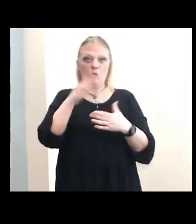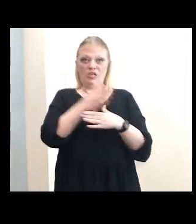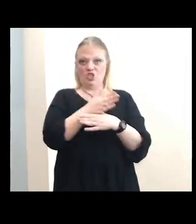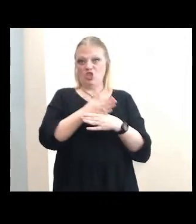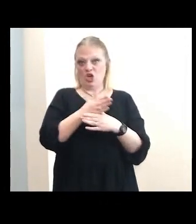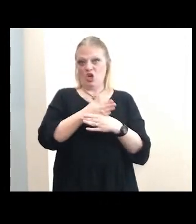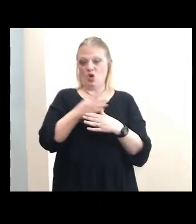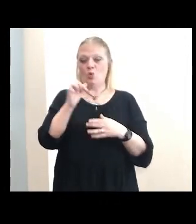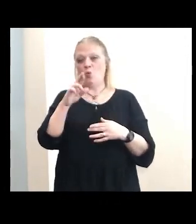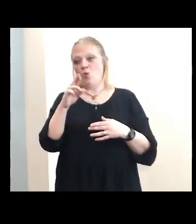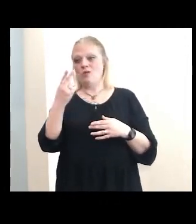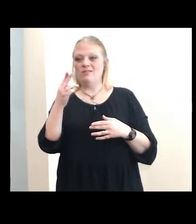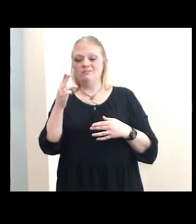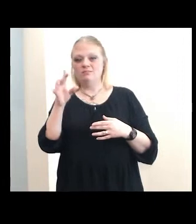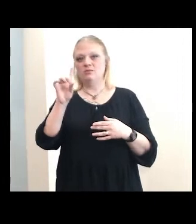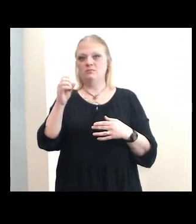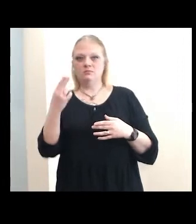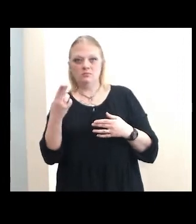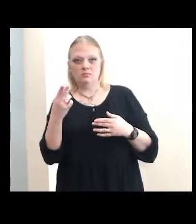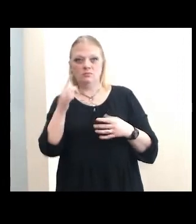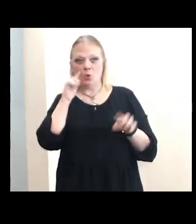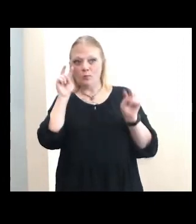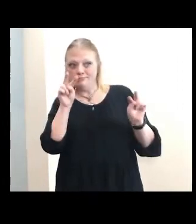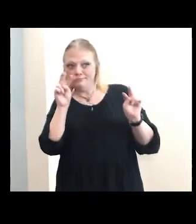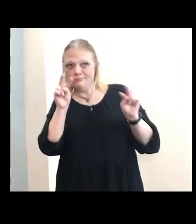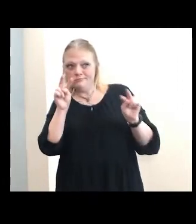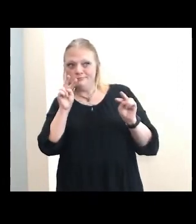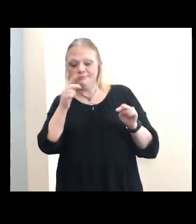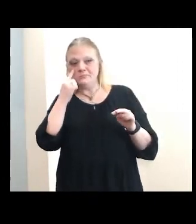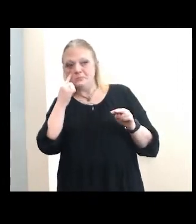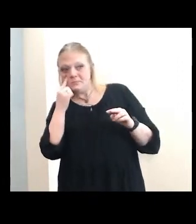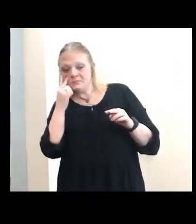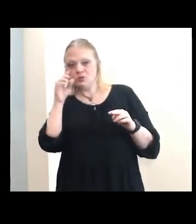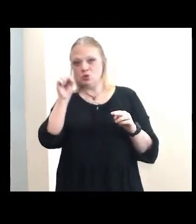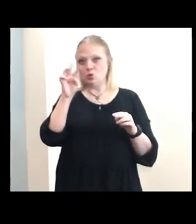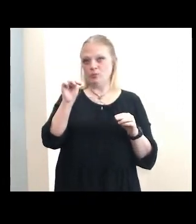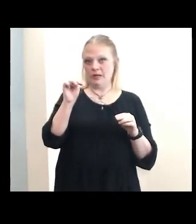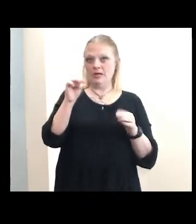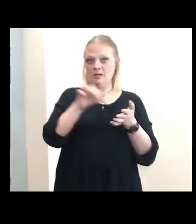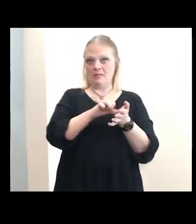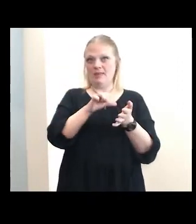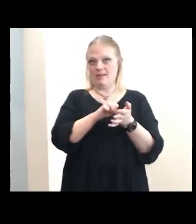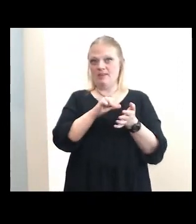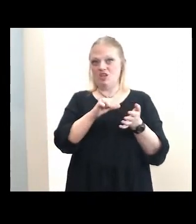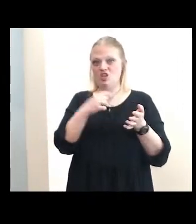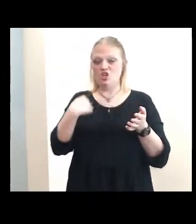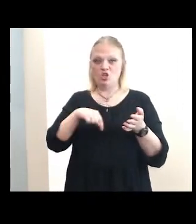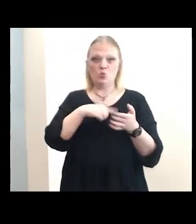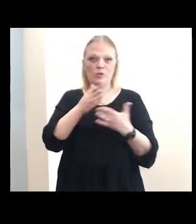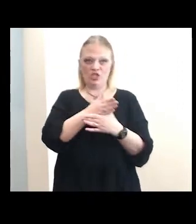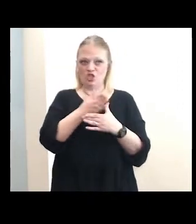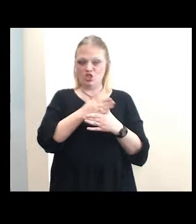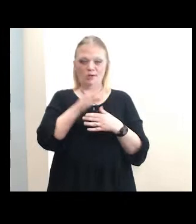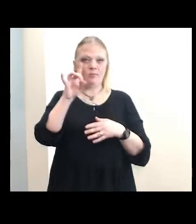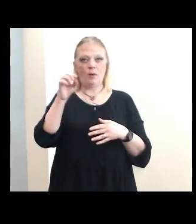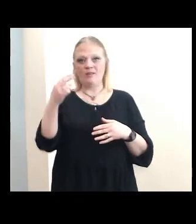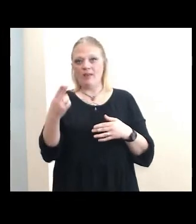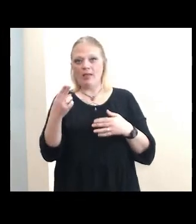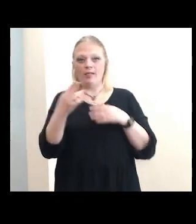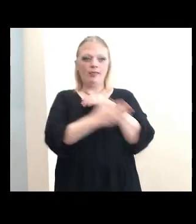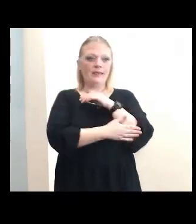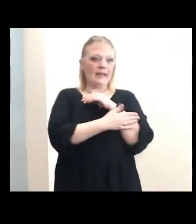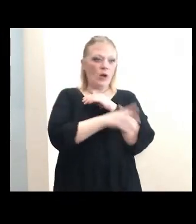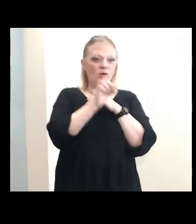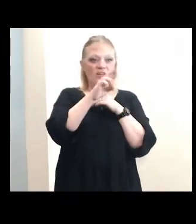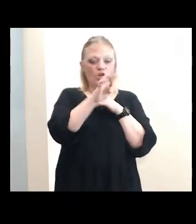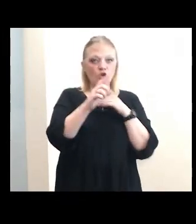myself. So keep an eye on our social media pages. We will share information there, whether it's Department of Health, the County of Erie,